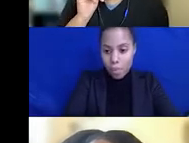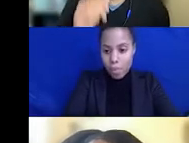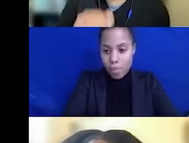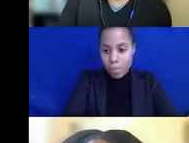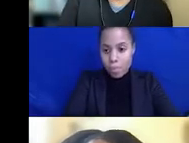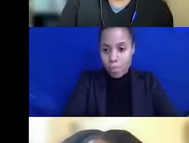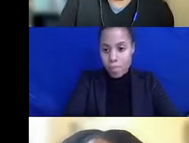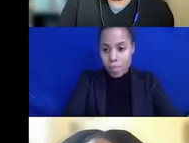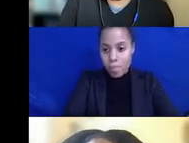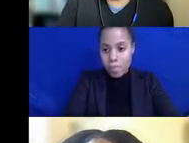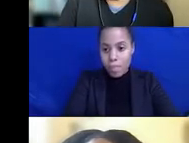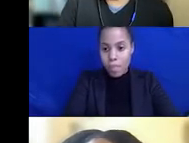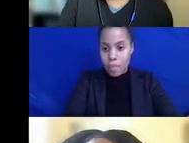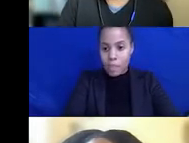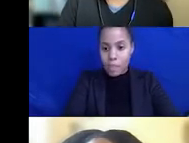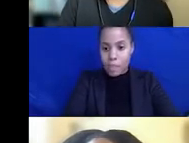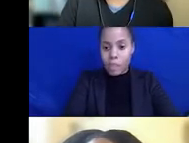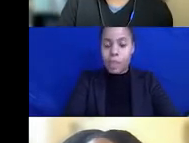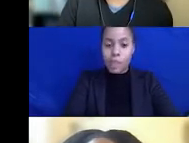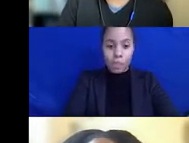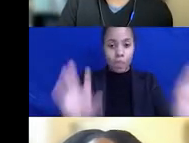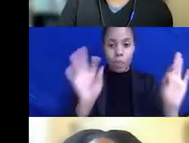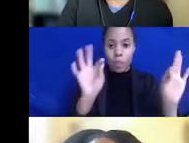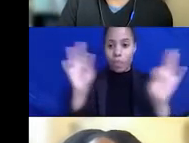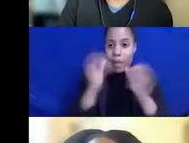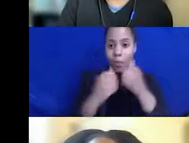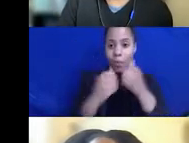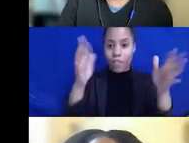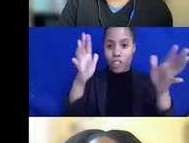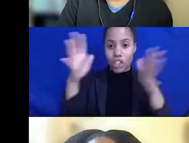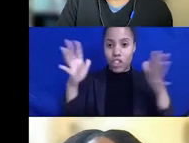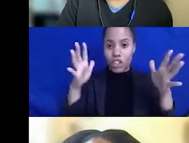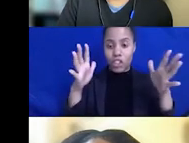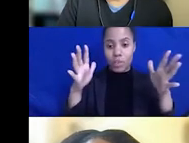Cool. Has everyone had a chance to participate?